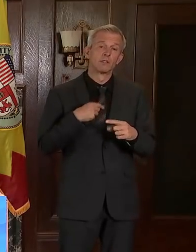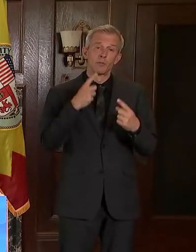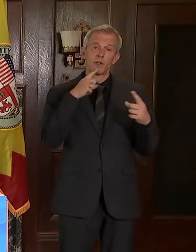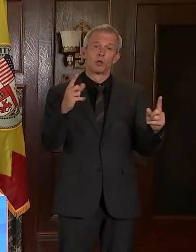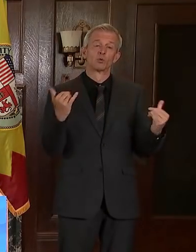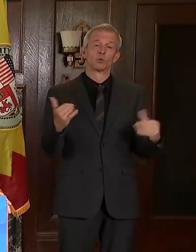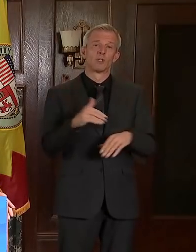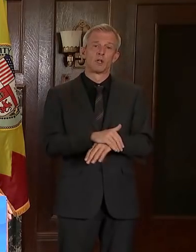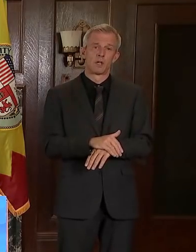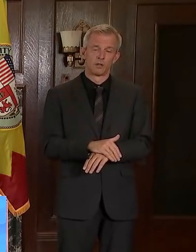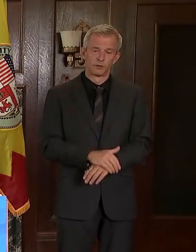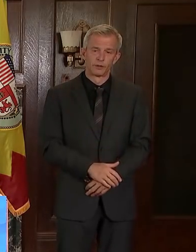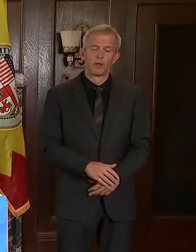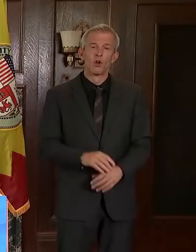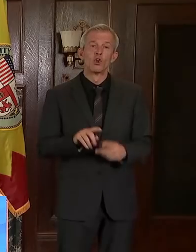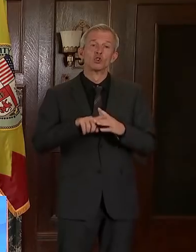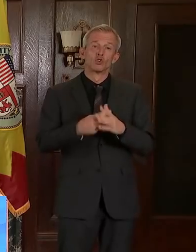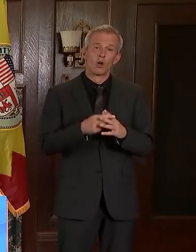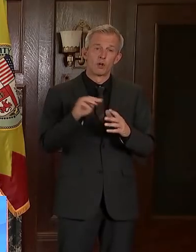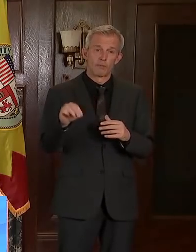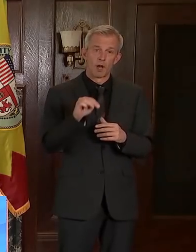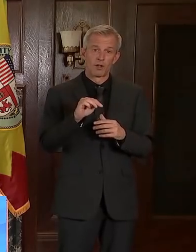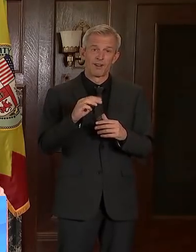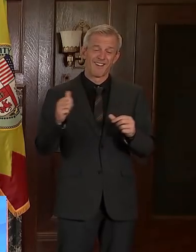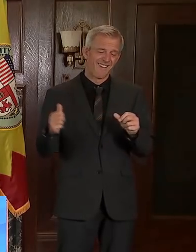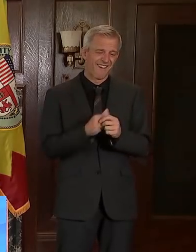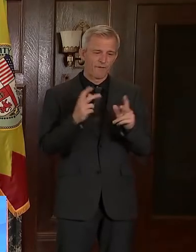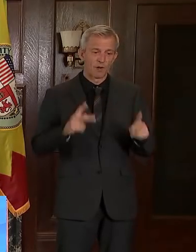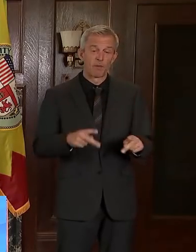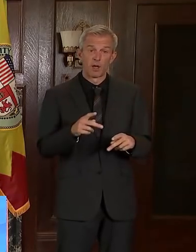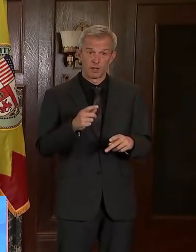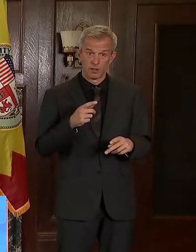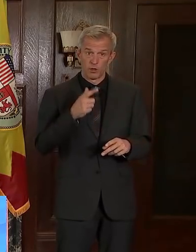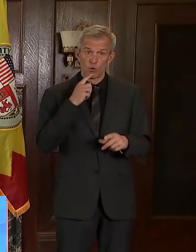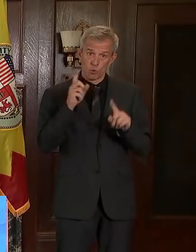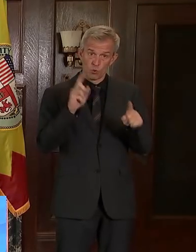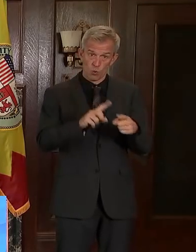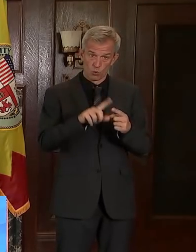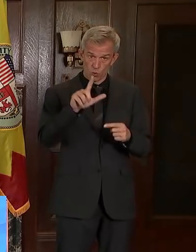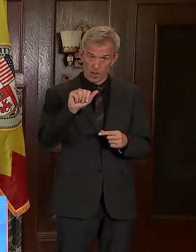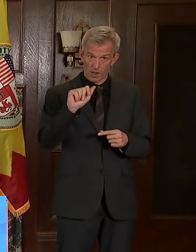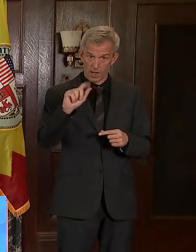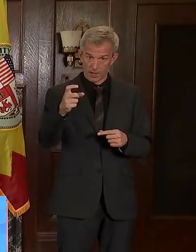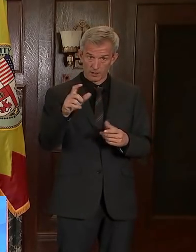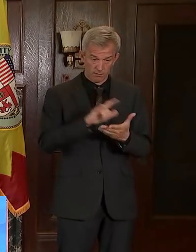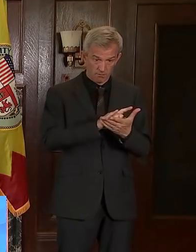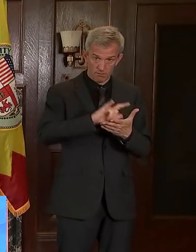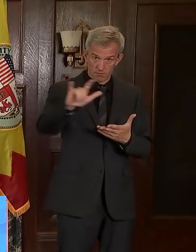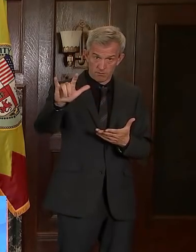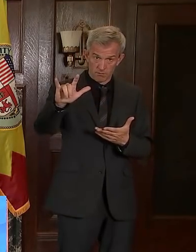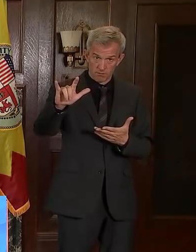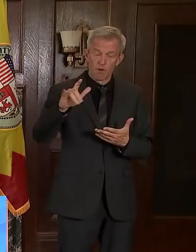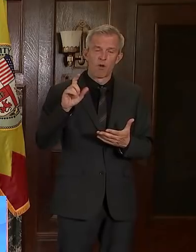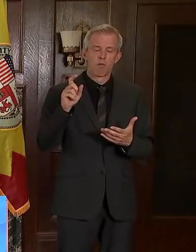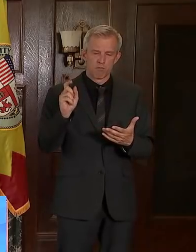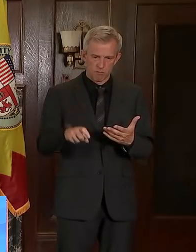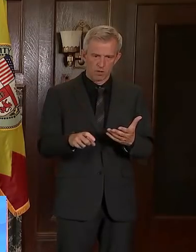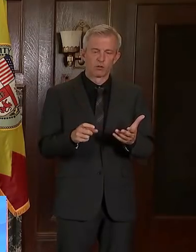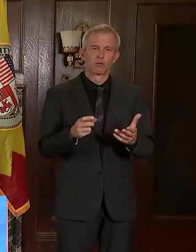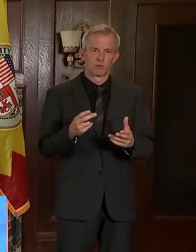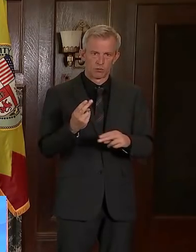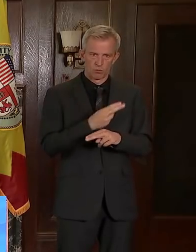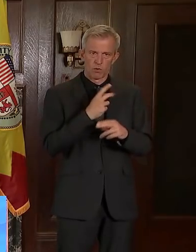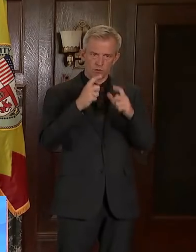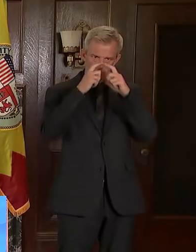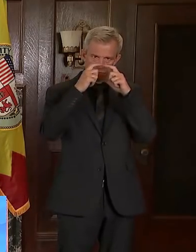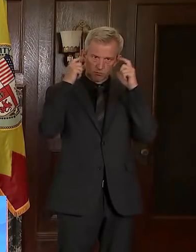tonight that starting Monday, all travelers at LAX will be required to also wear face coverings. The new